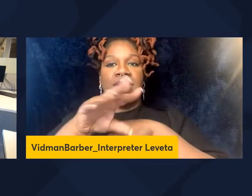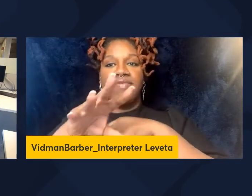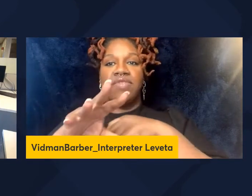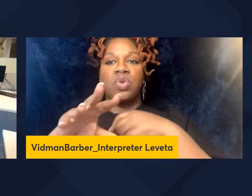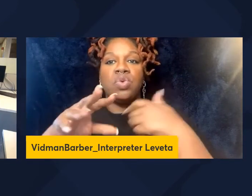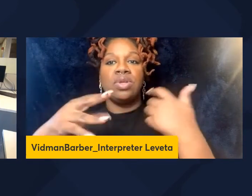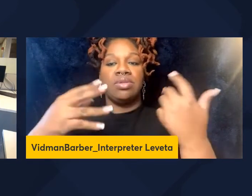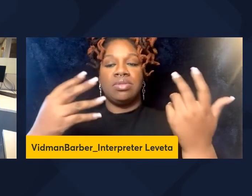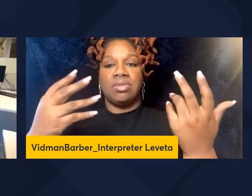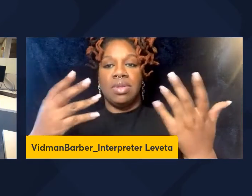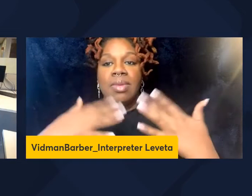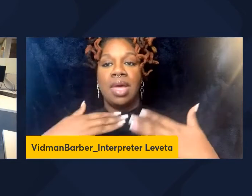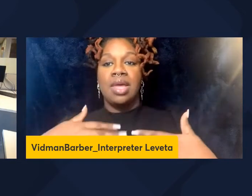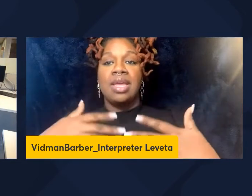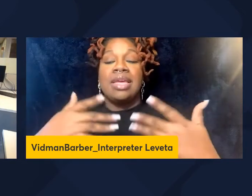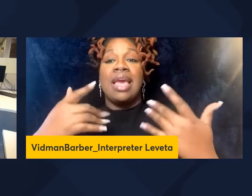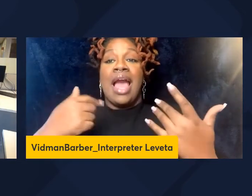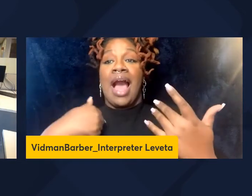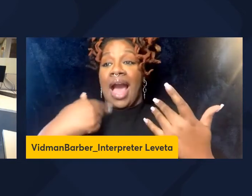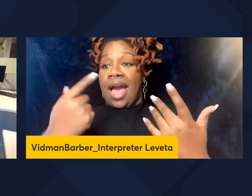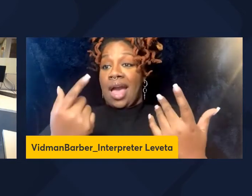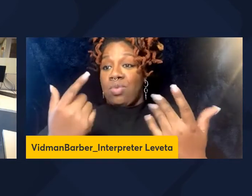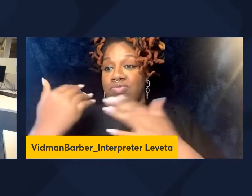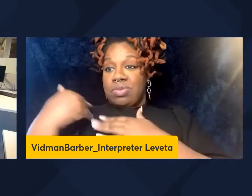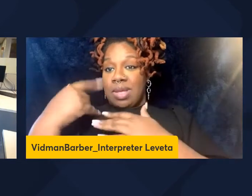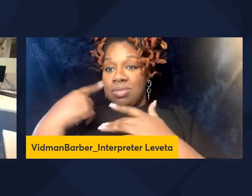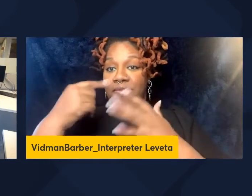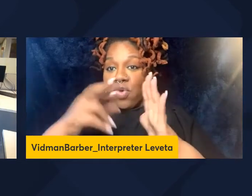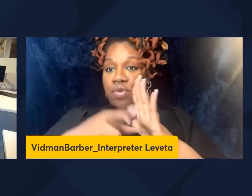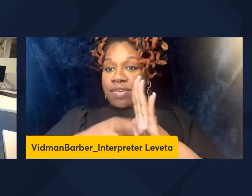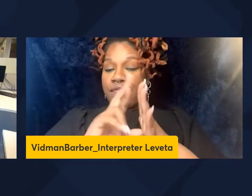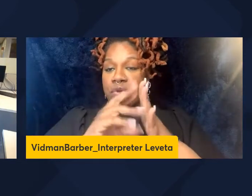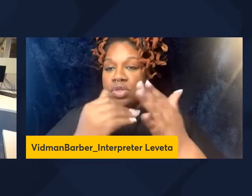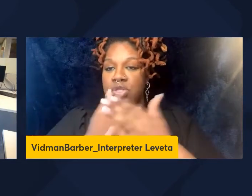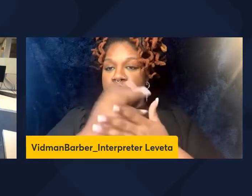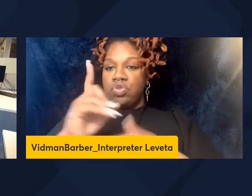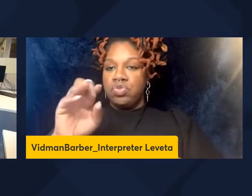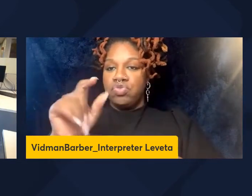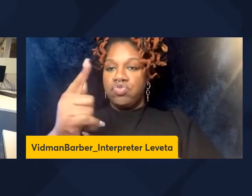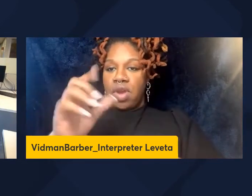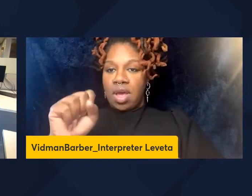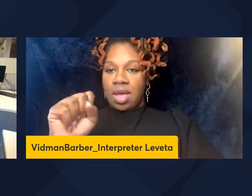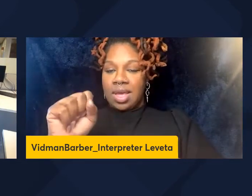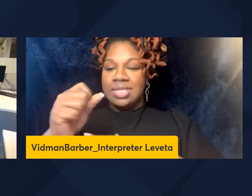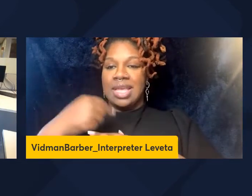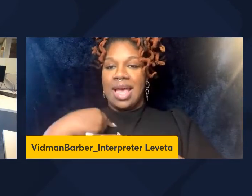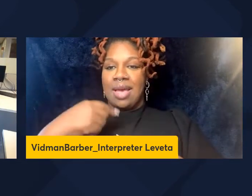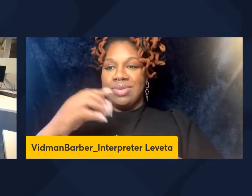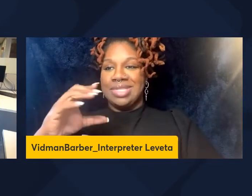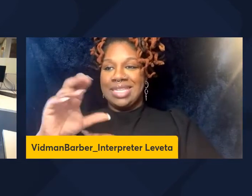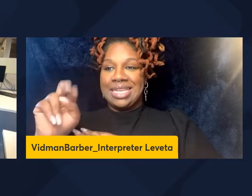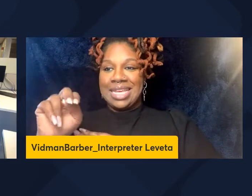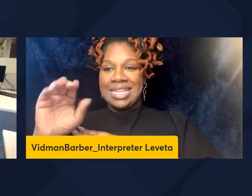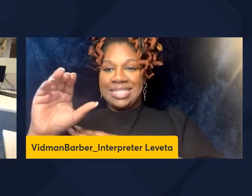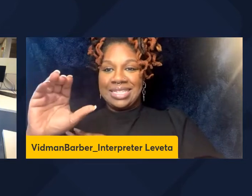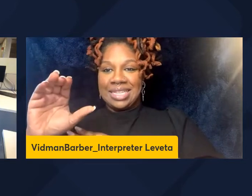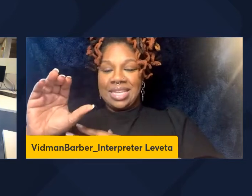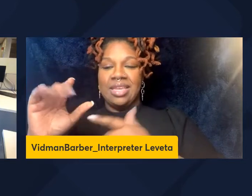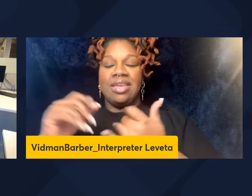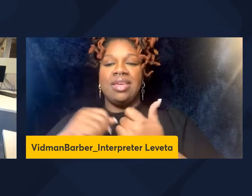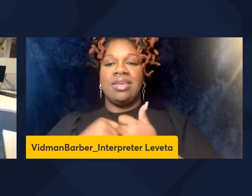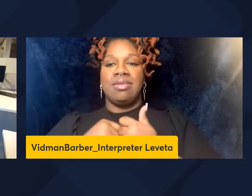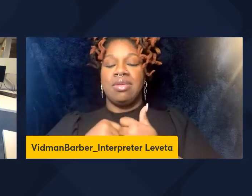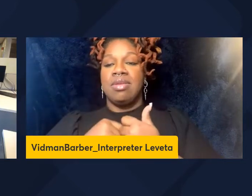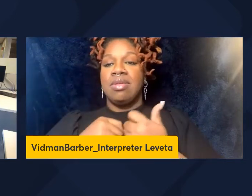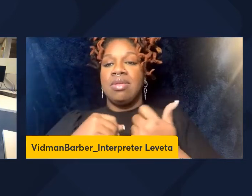the new drug applications, and I was a CMC, which is chemistry, manufacturing, and controls, to make